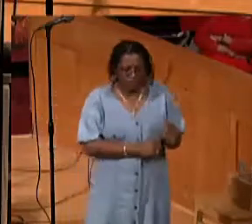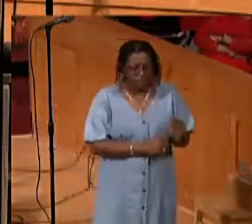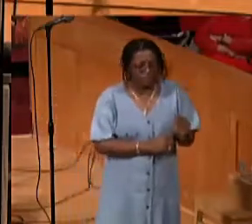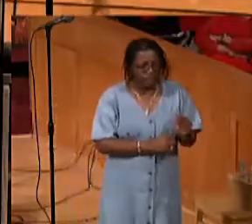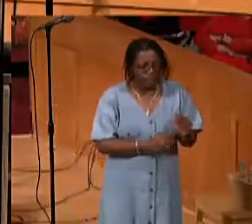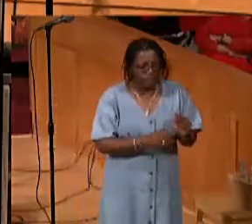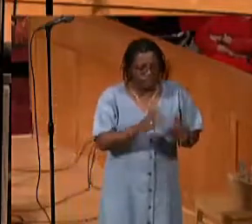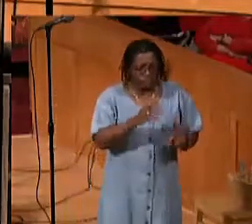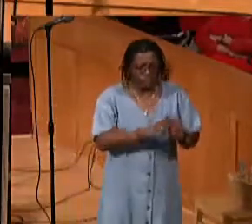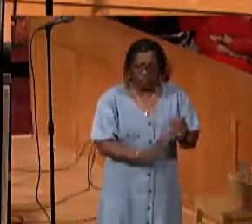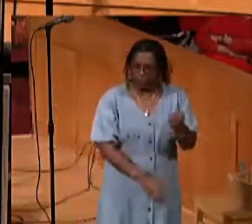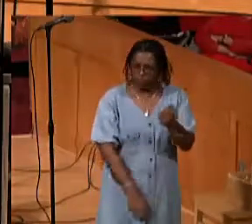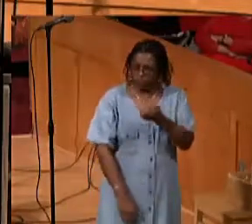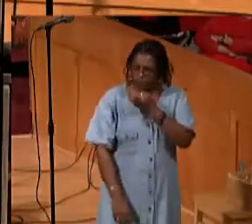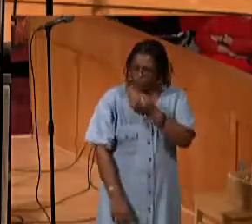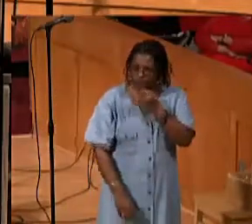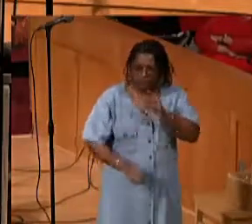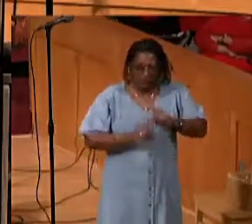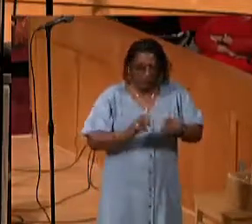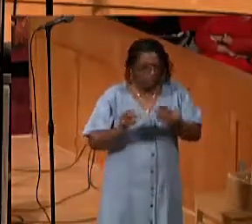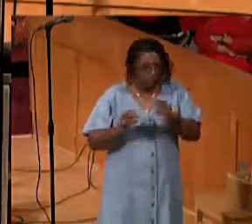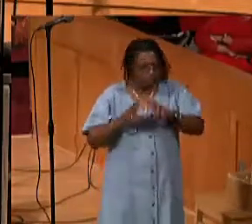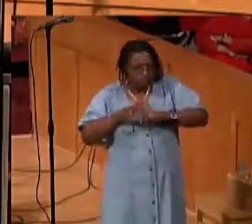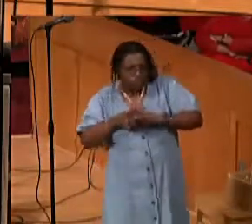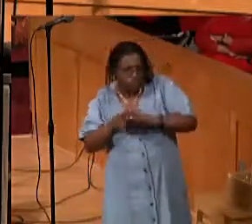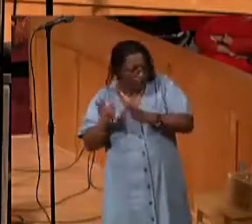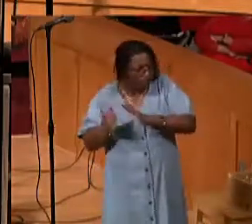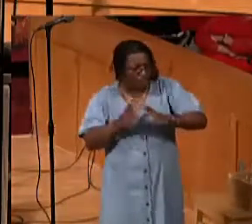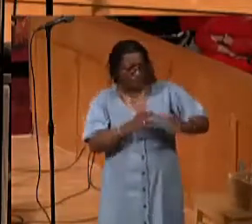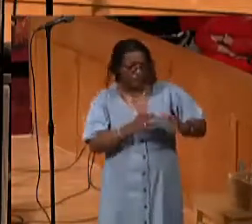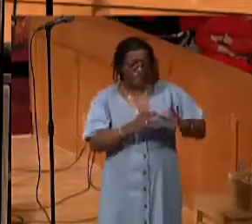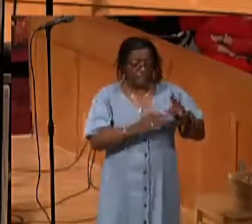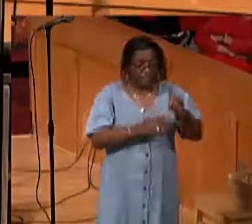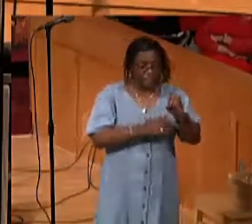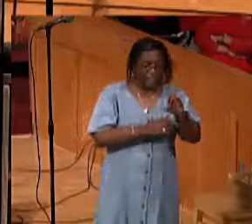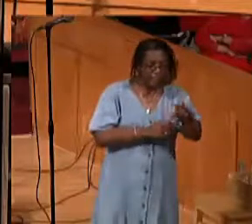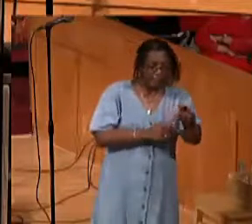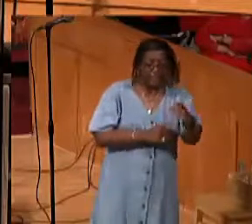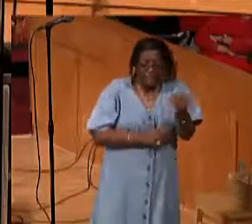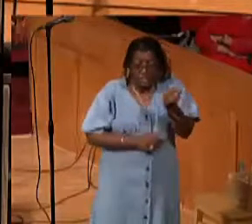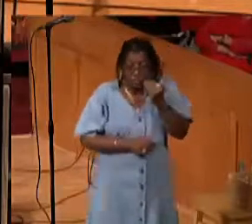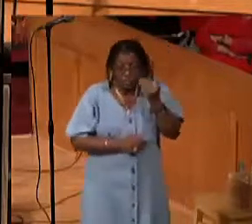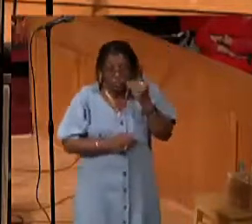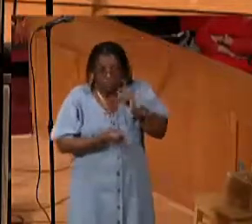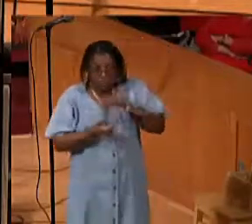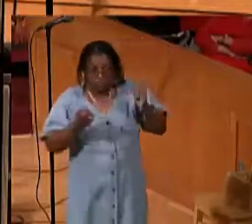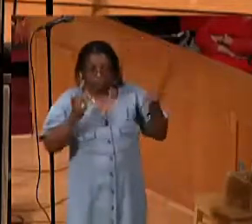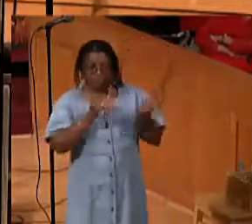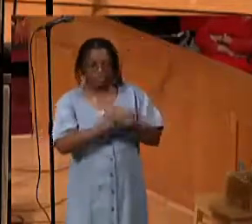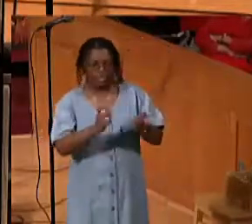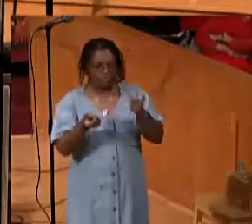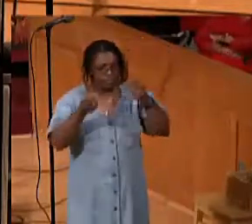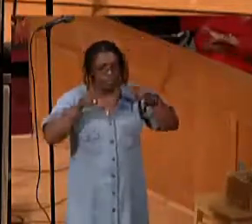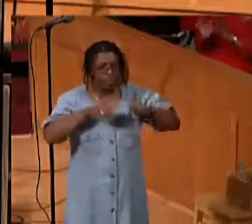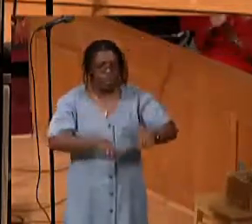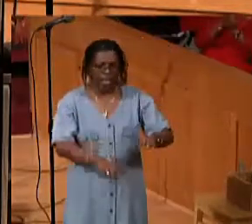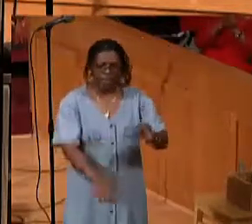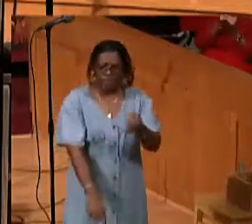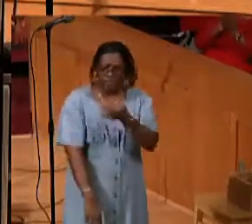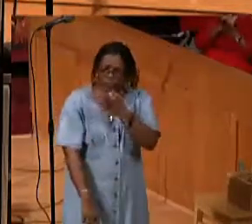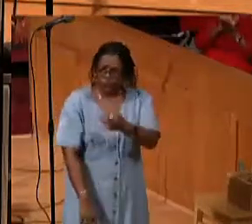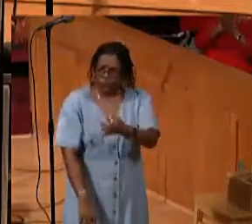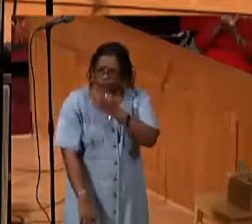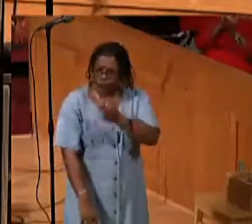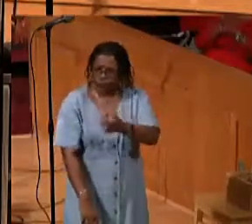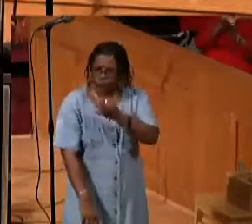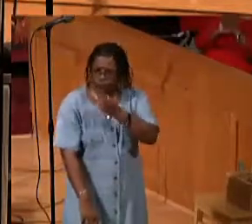but I'm going to get ready in December because transformation is coming. Do I have a witness here? I said,